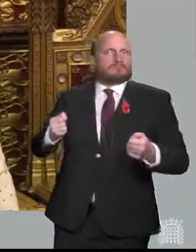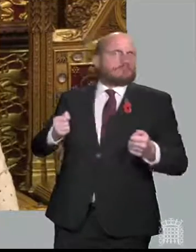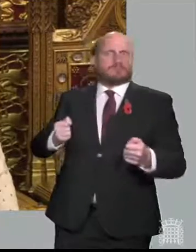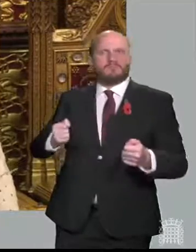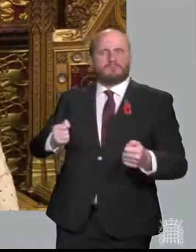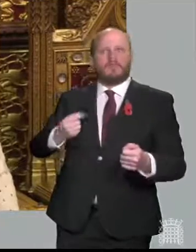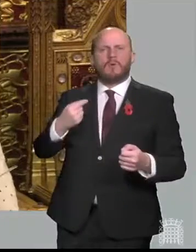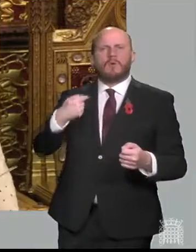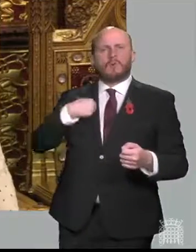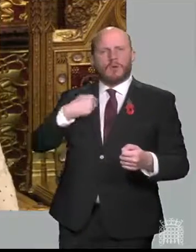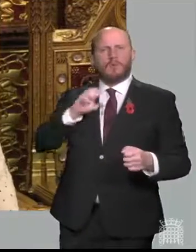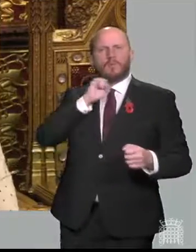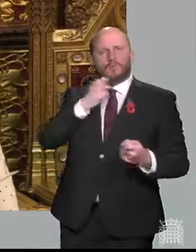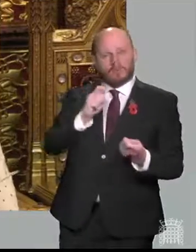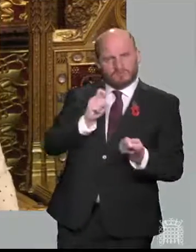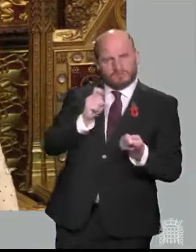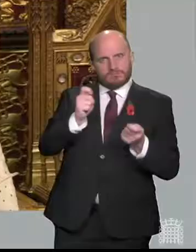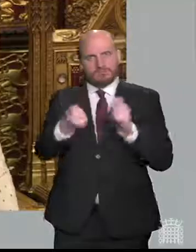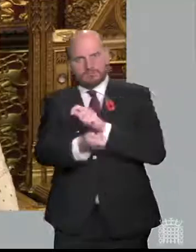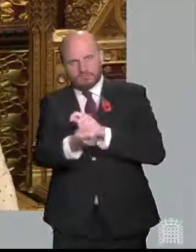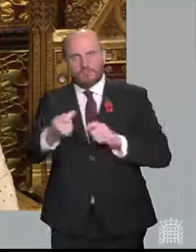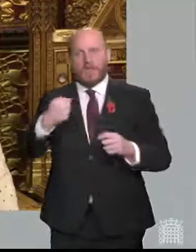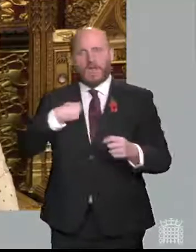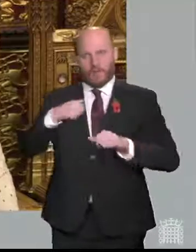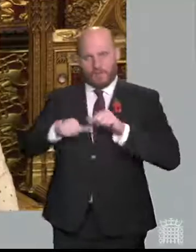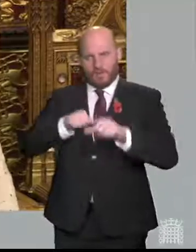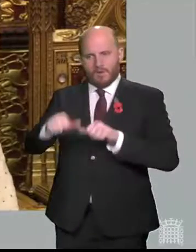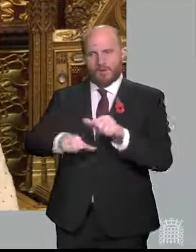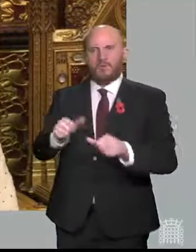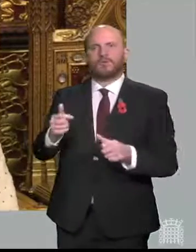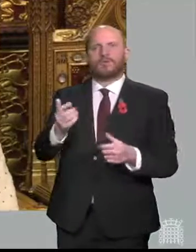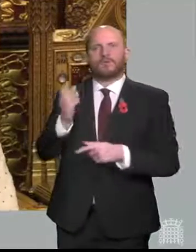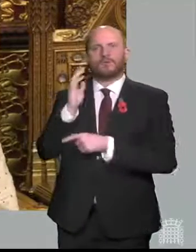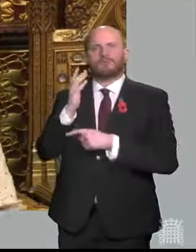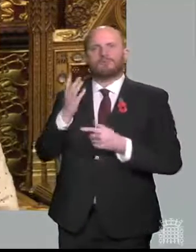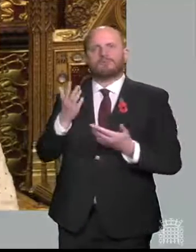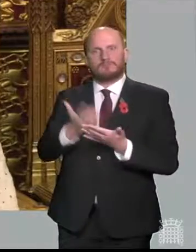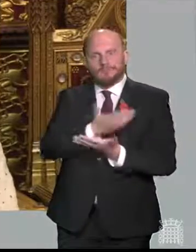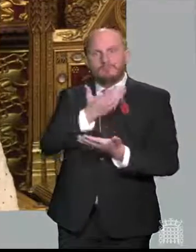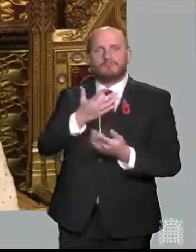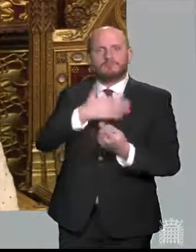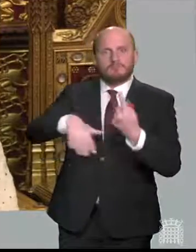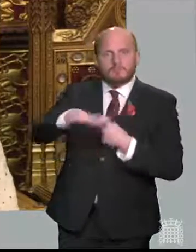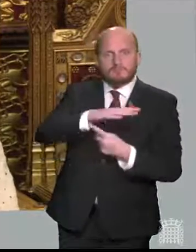countries to their environmental commitments.